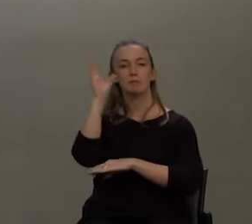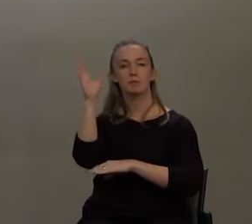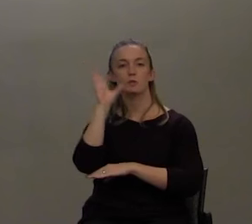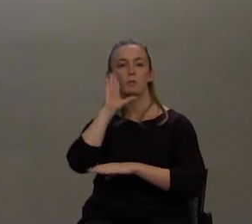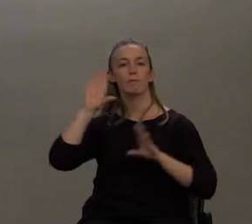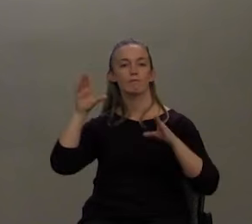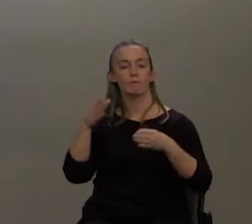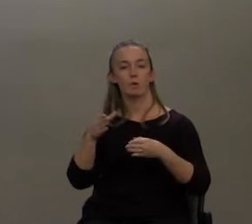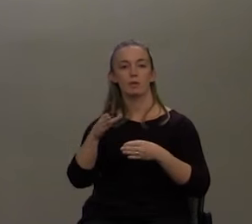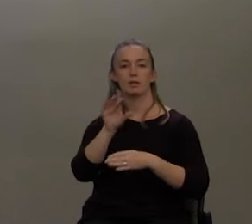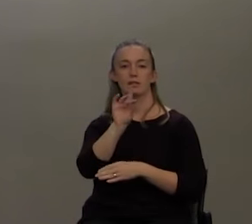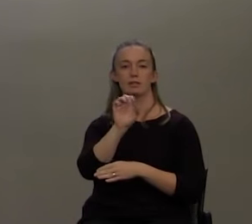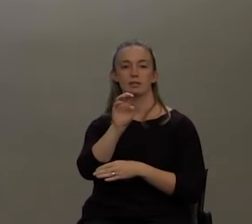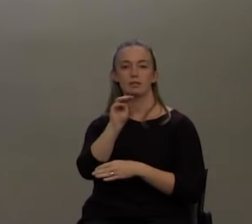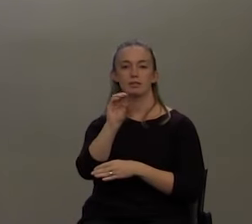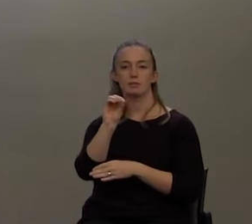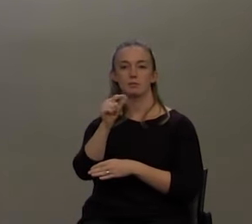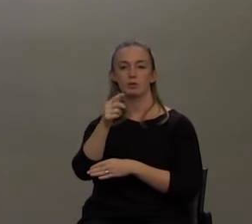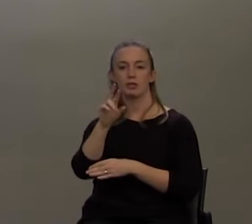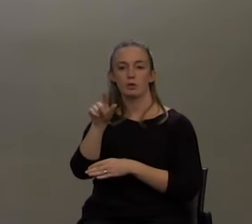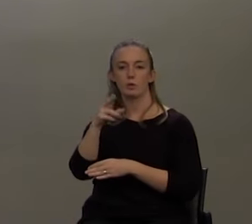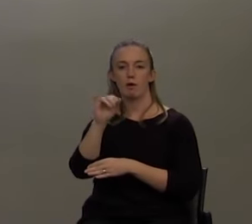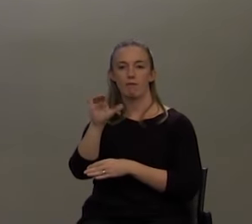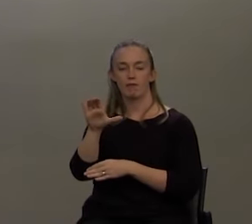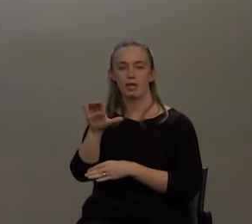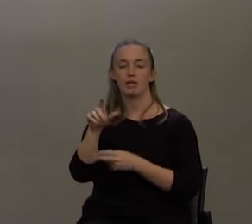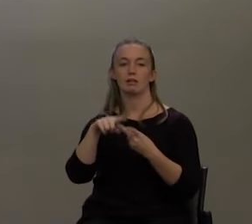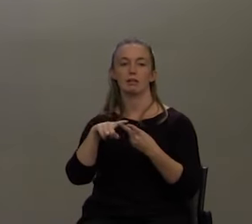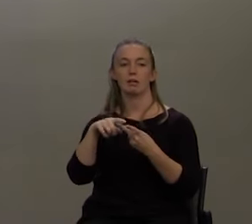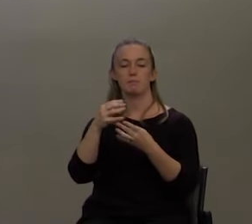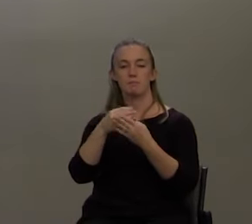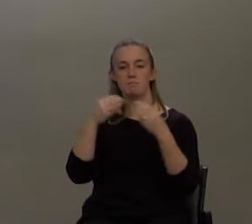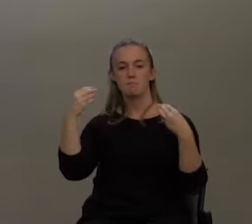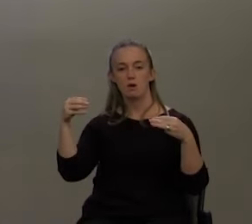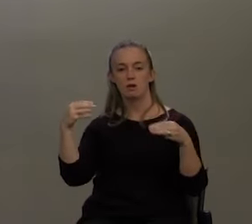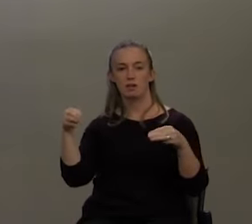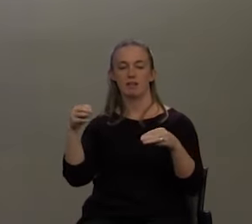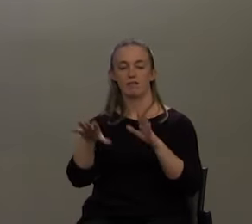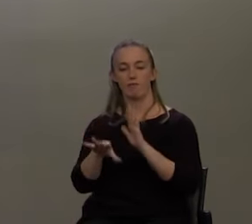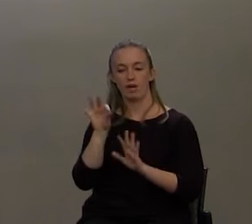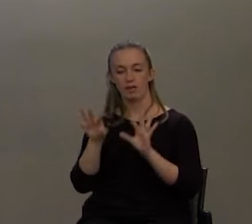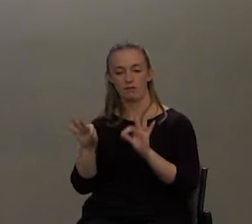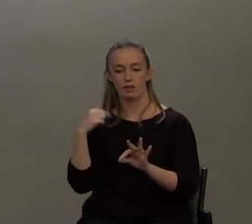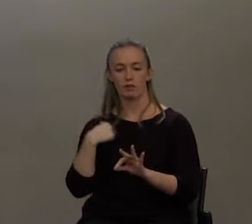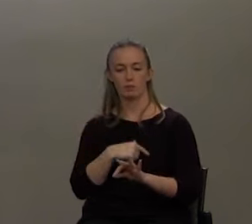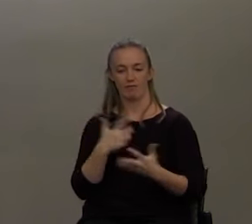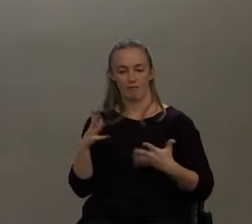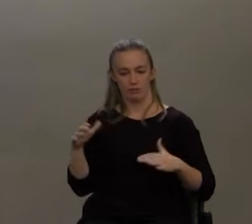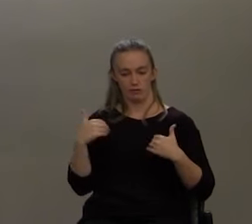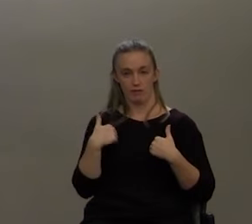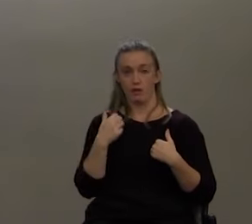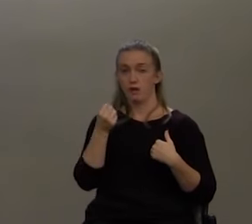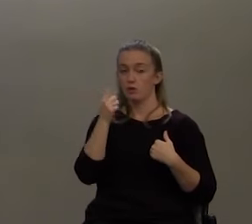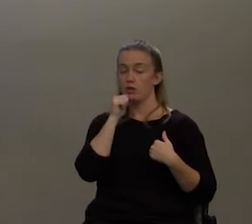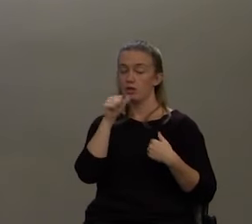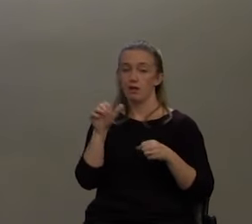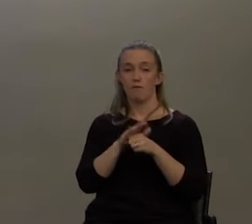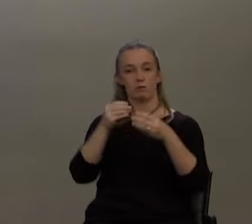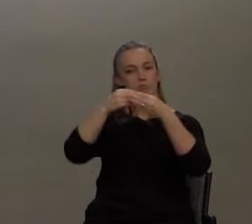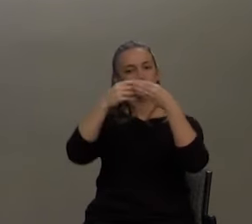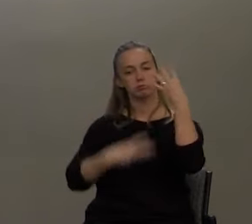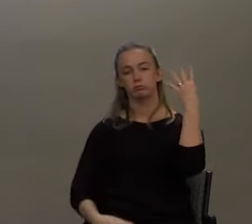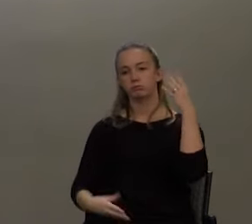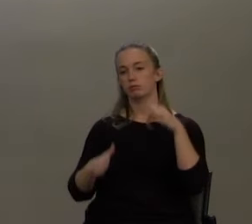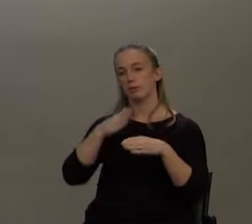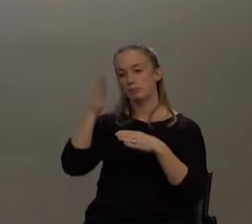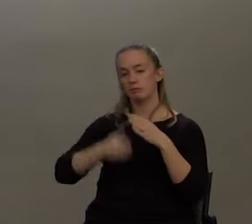the demographic, economic, and real estate market findings that we have found to date. I will tell you that they are not necessarily 100% exhaustive. There's a lot of